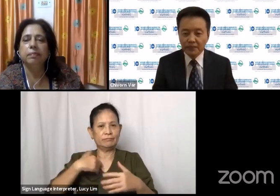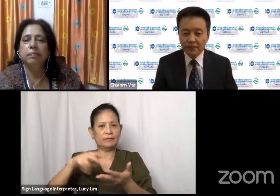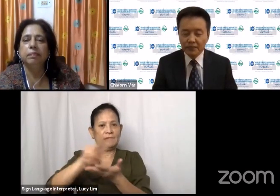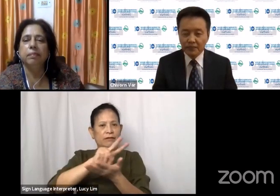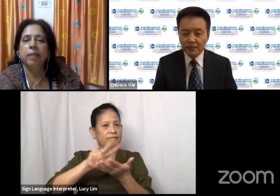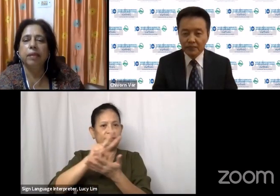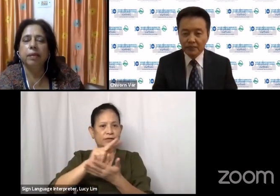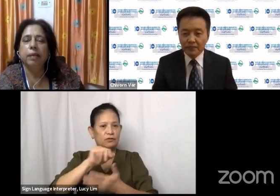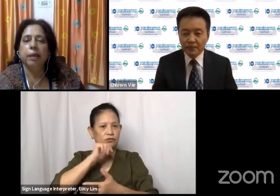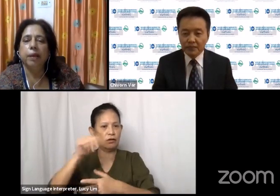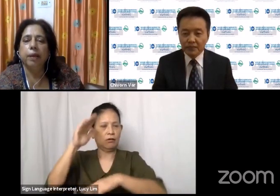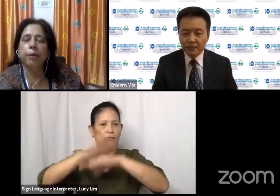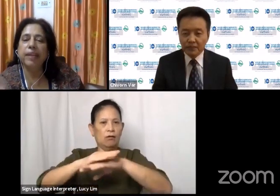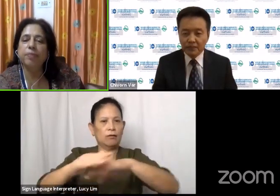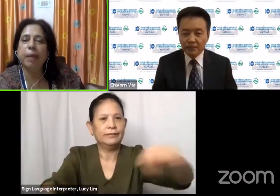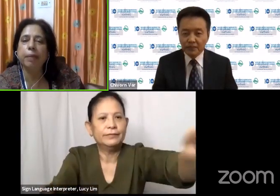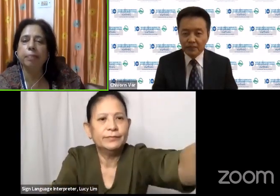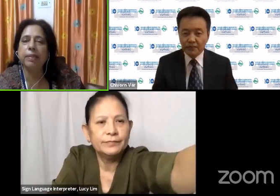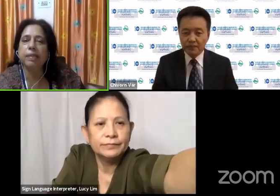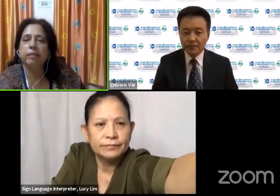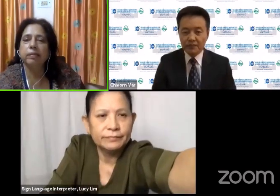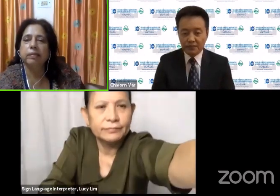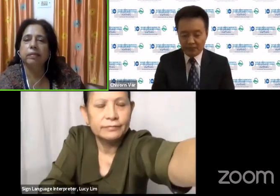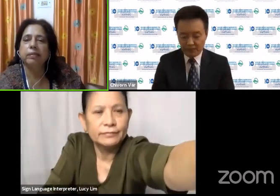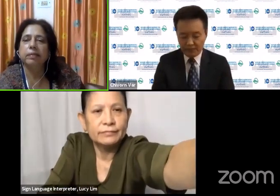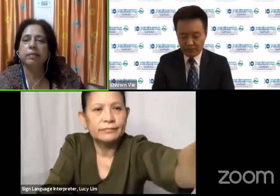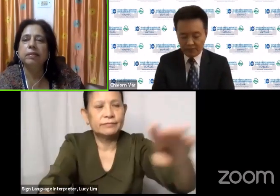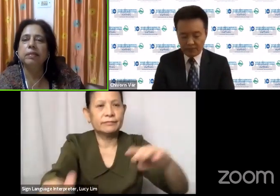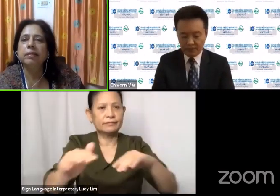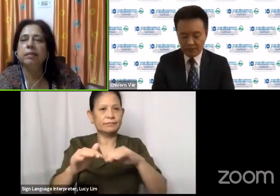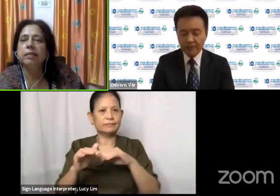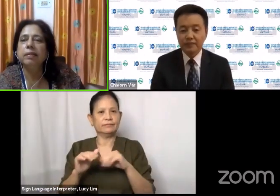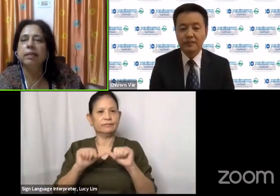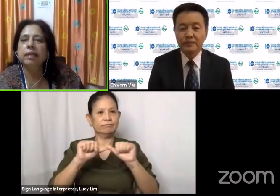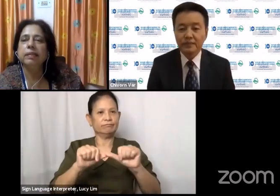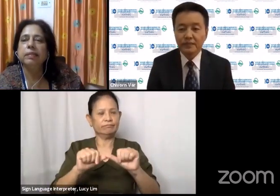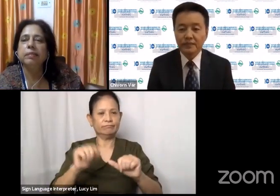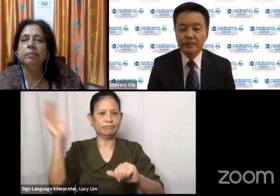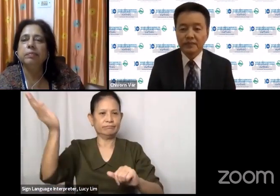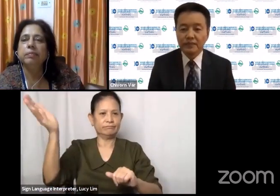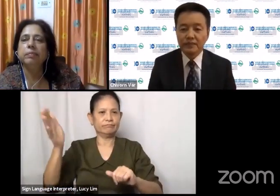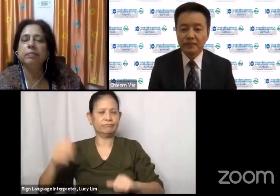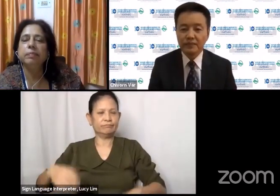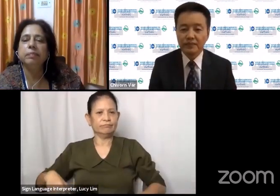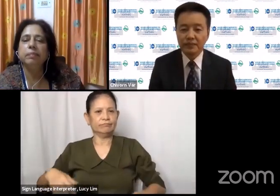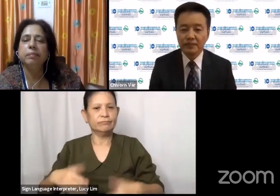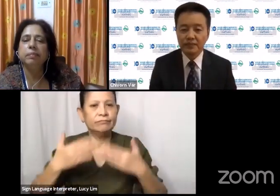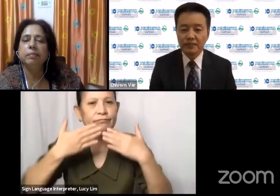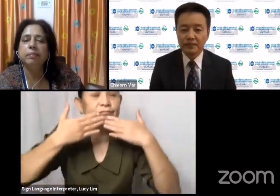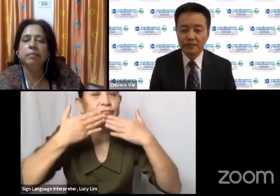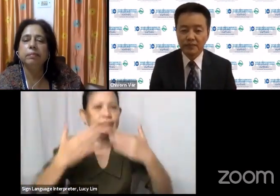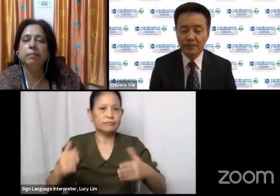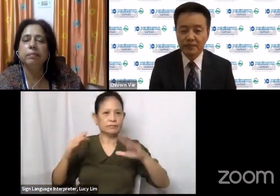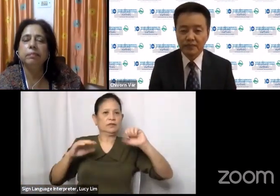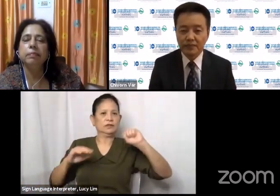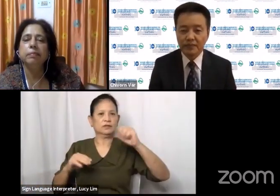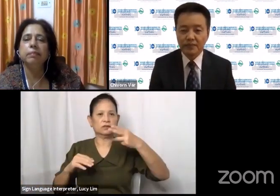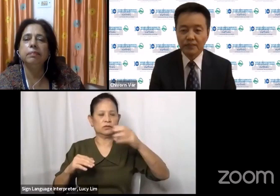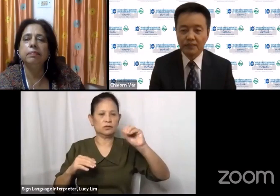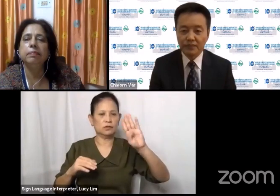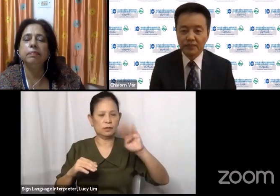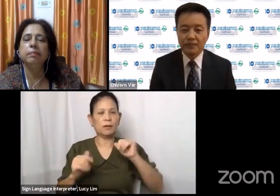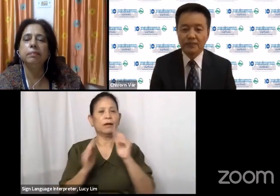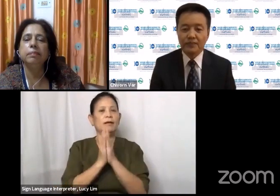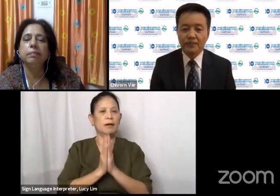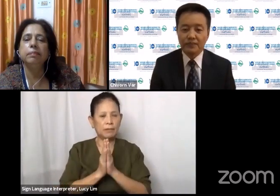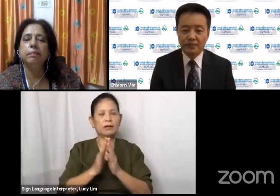on. You can speak, please. Okay. So thank you, Shobha ma'am. And hello, namaste, and a